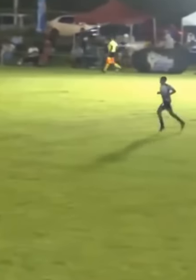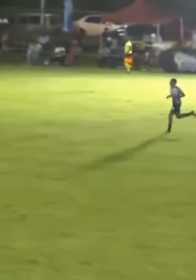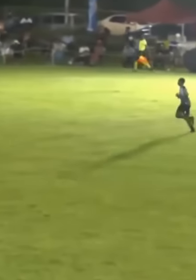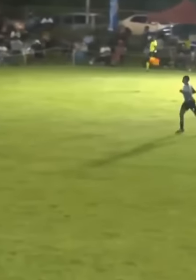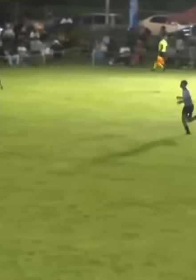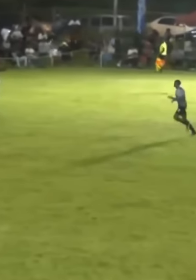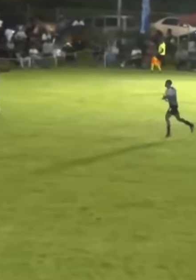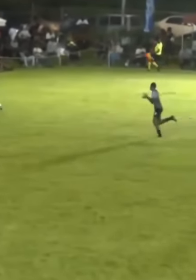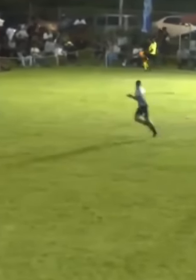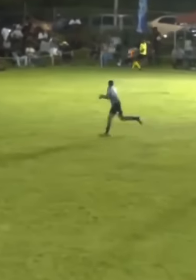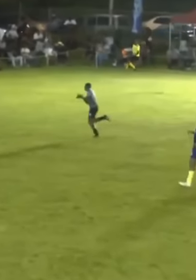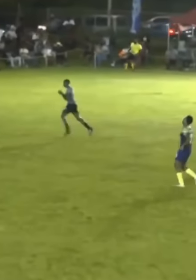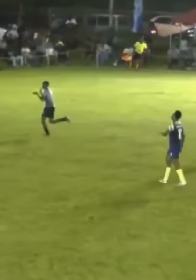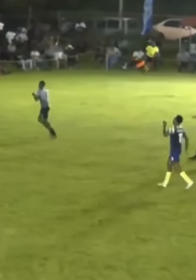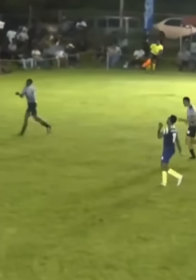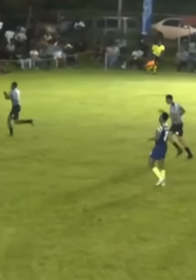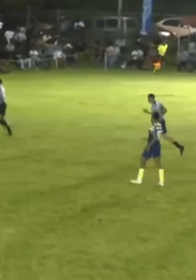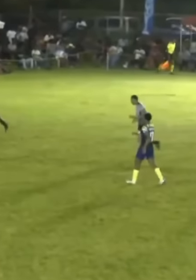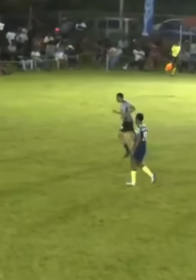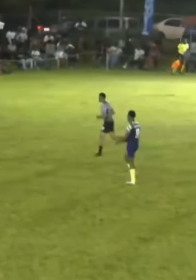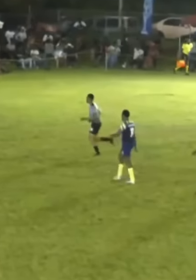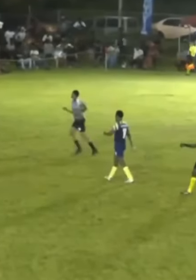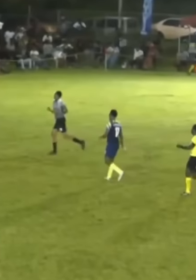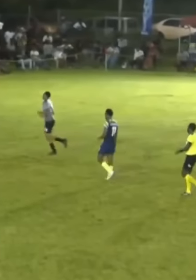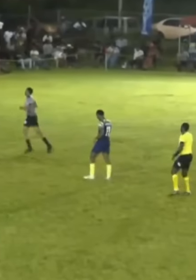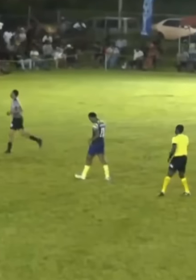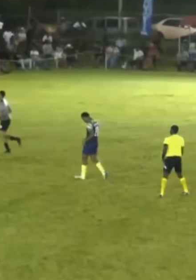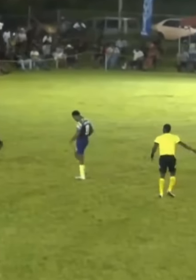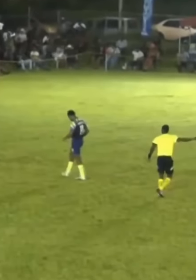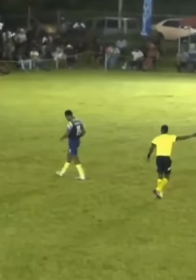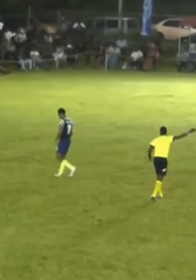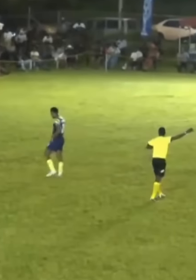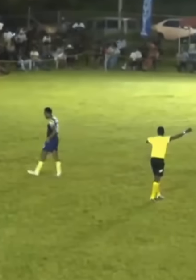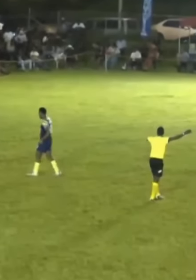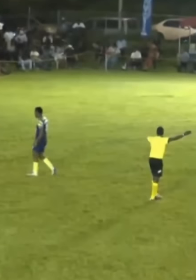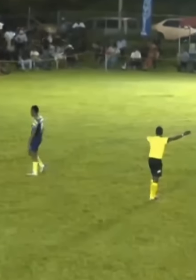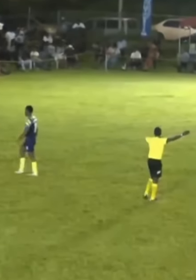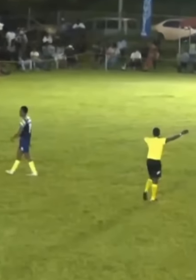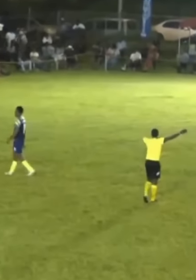McCullin with an easy tap-in. UWI 2, Lodge Road 0.